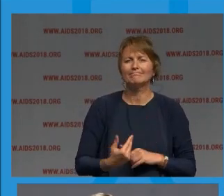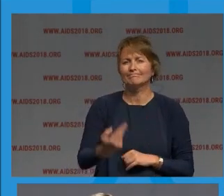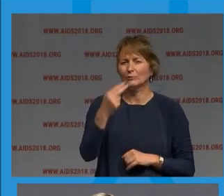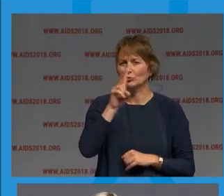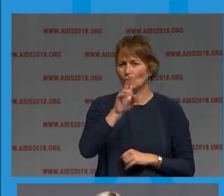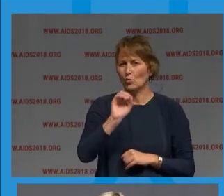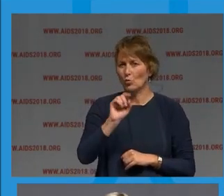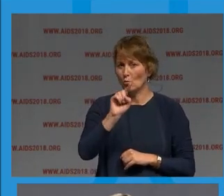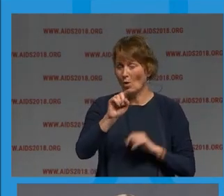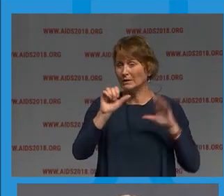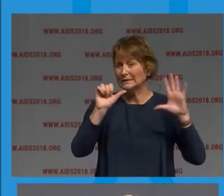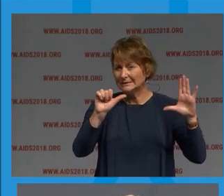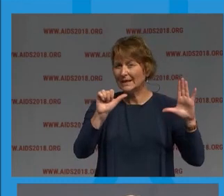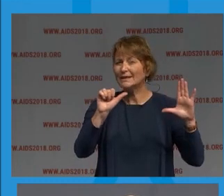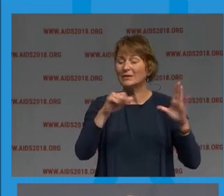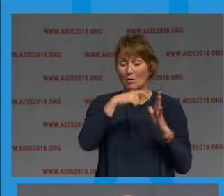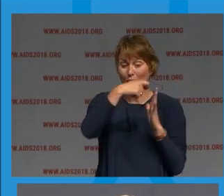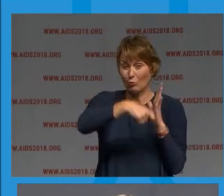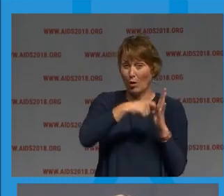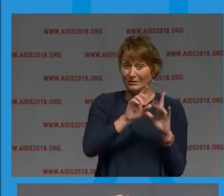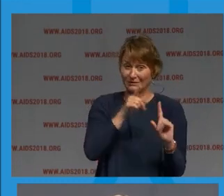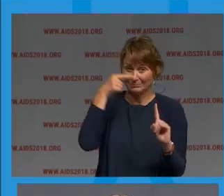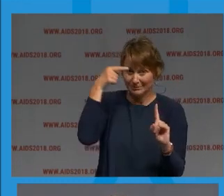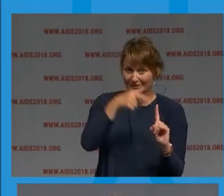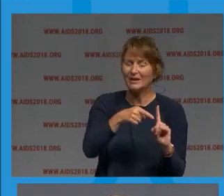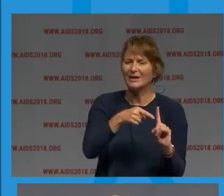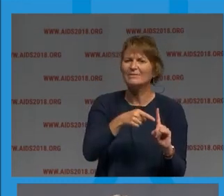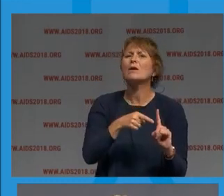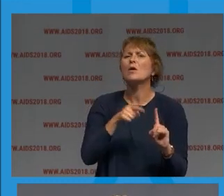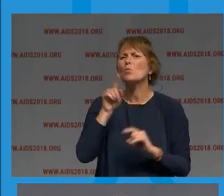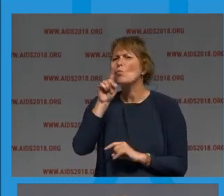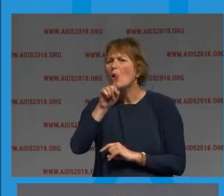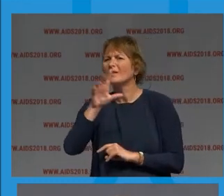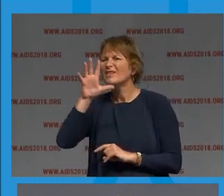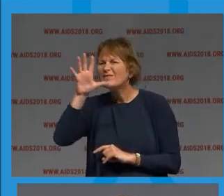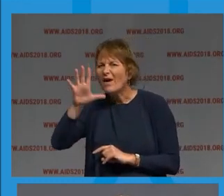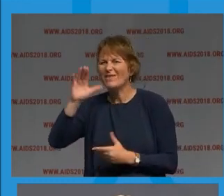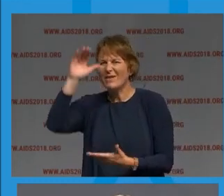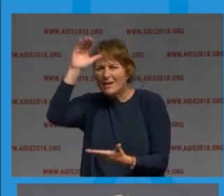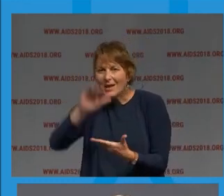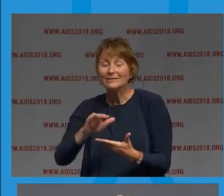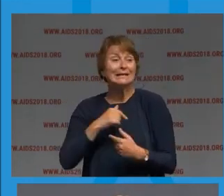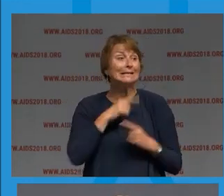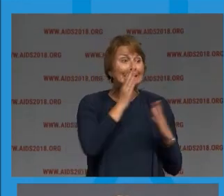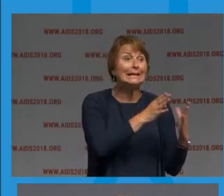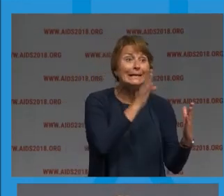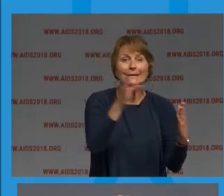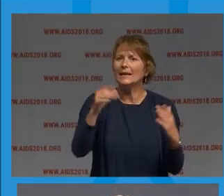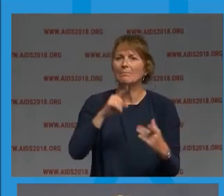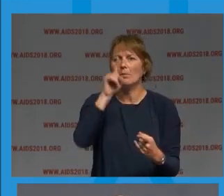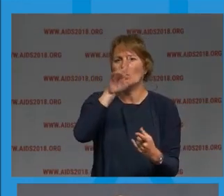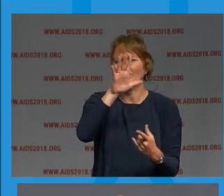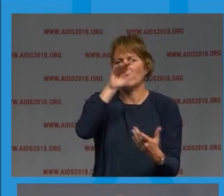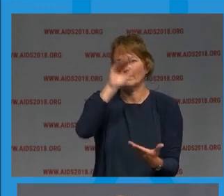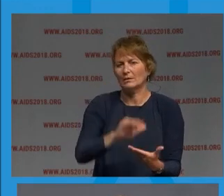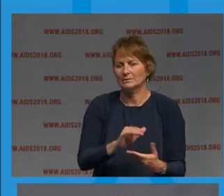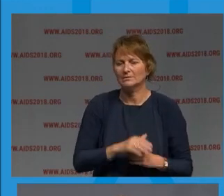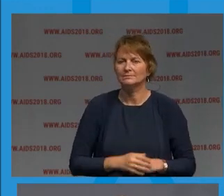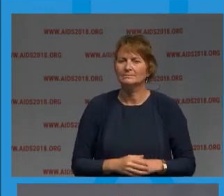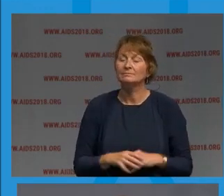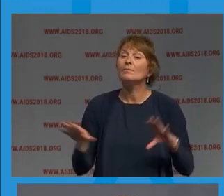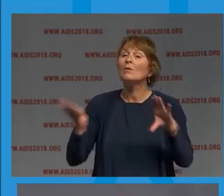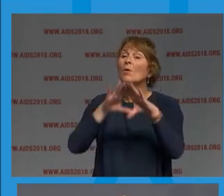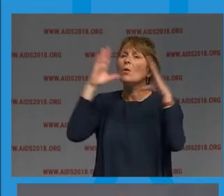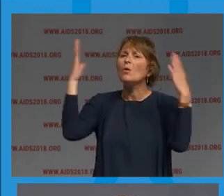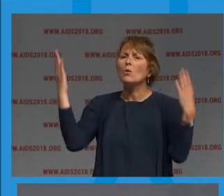harm reduction projects was 15 times less than it needed. Less than 8% of global spending for